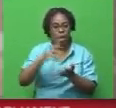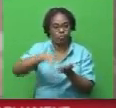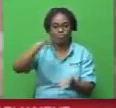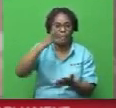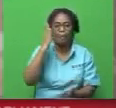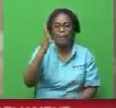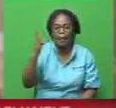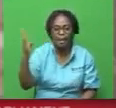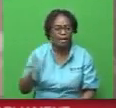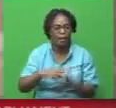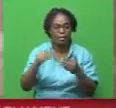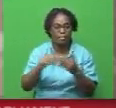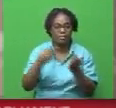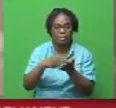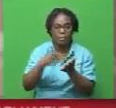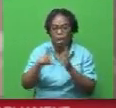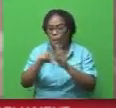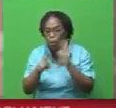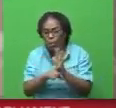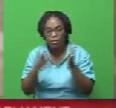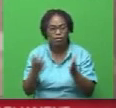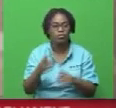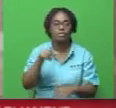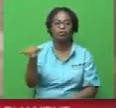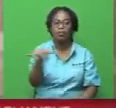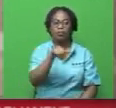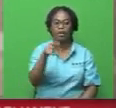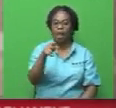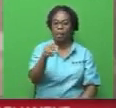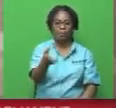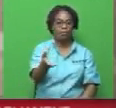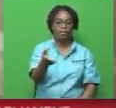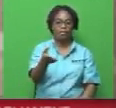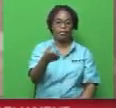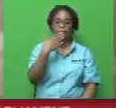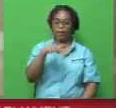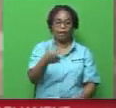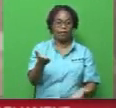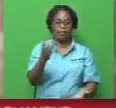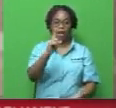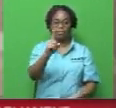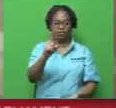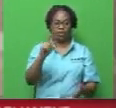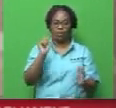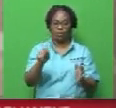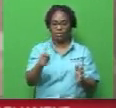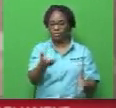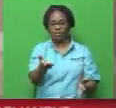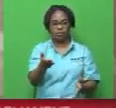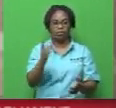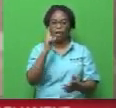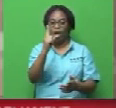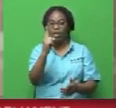authorities. And what do they have to show for it? In one matter alone, the Attorney General under the People's Partnership Government, which is